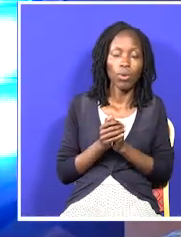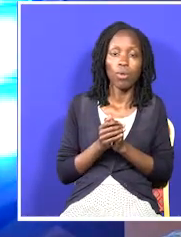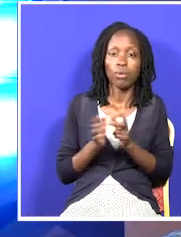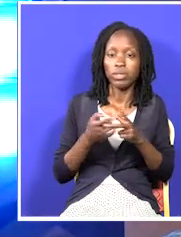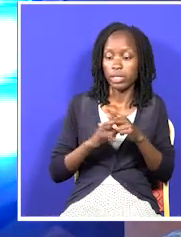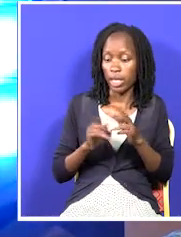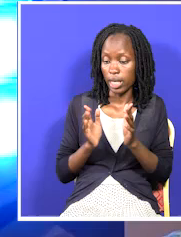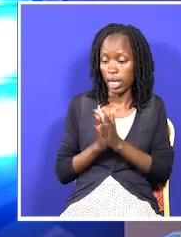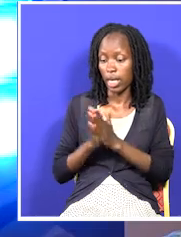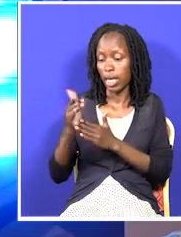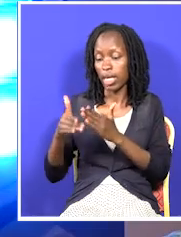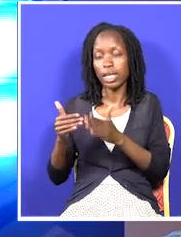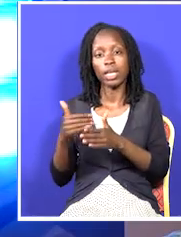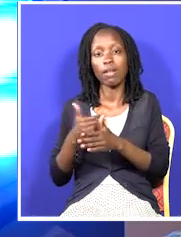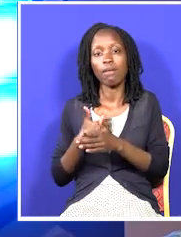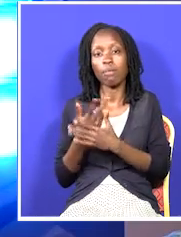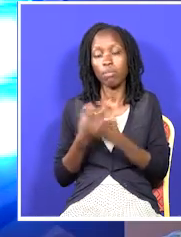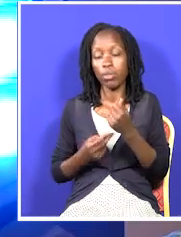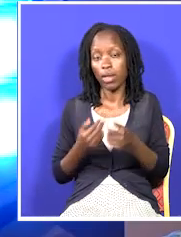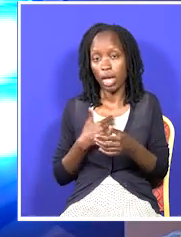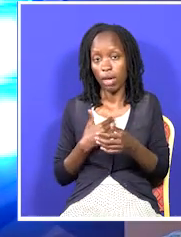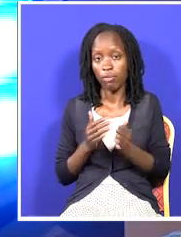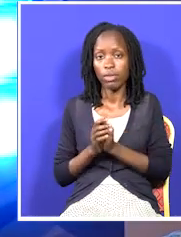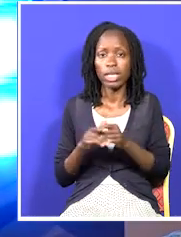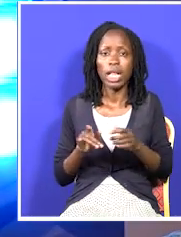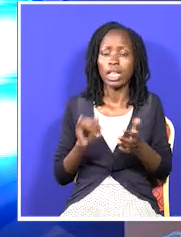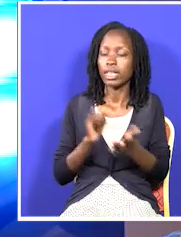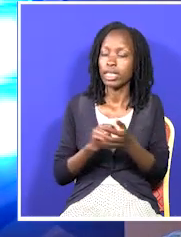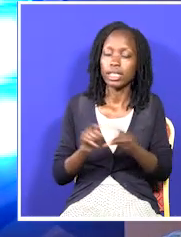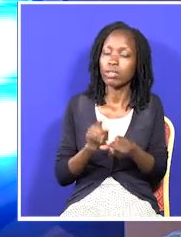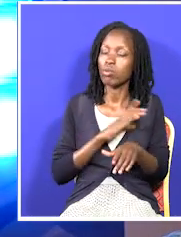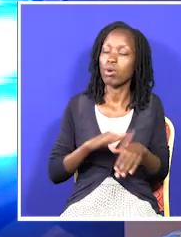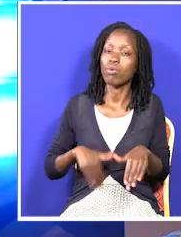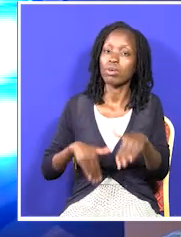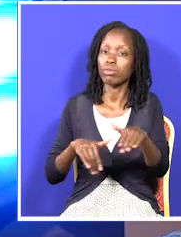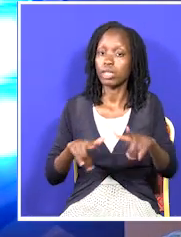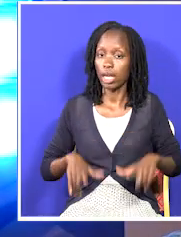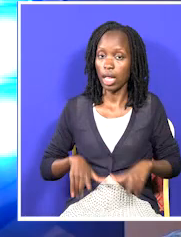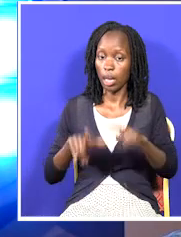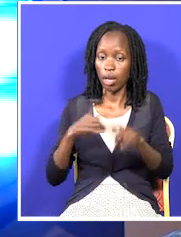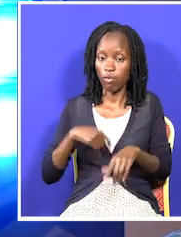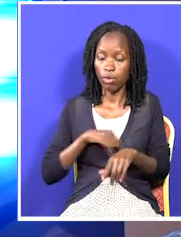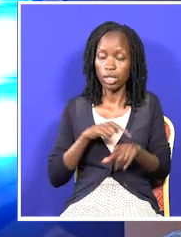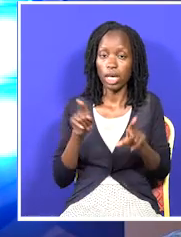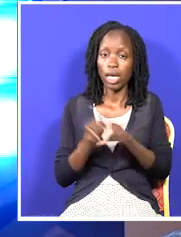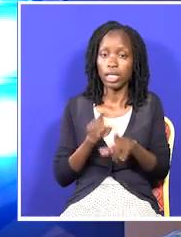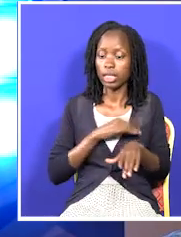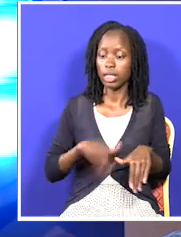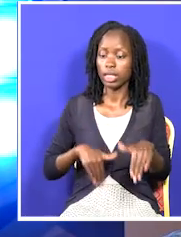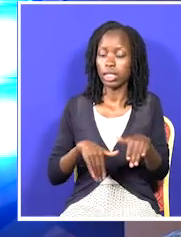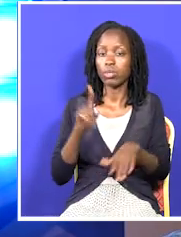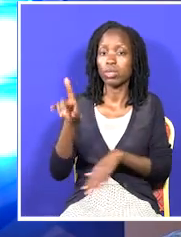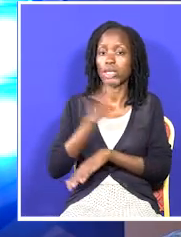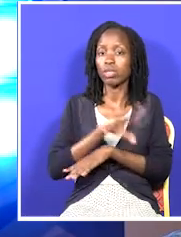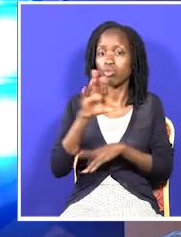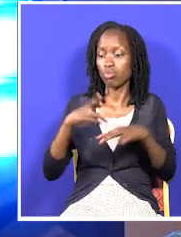and a point where the journey comes to an end. And this is not different from our Christian walk. As Christians, one day you received